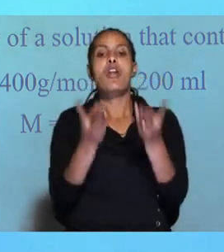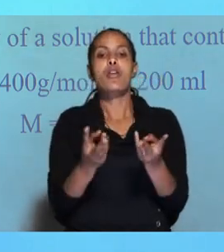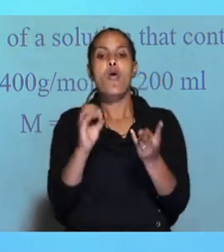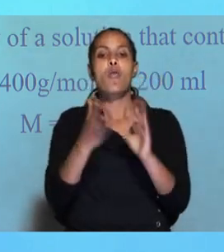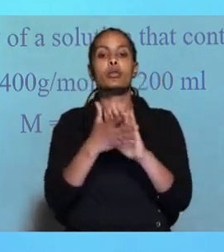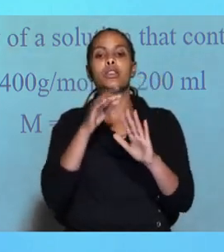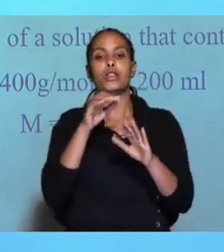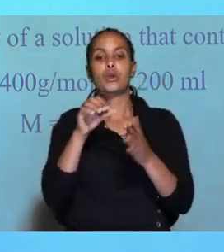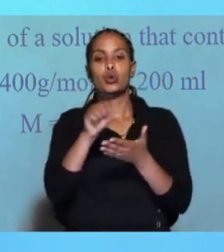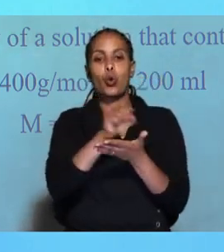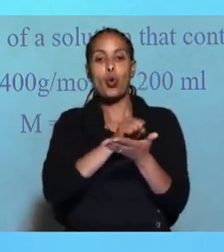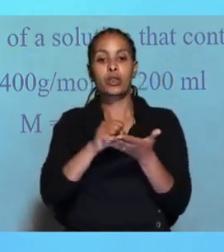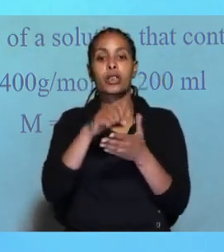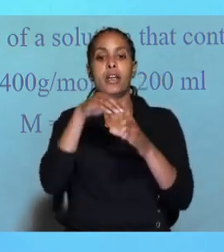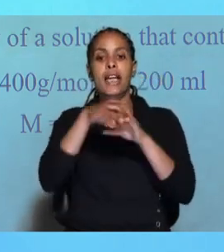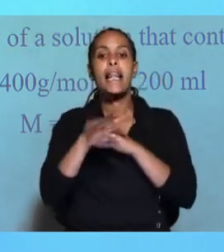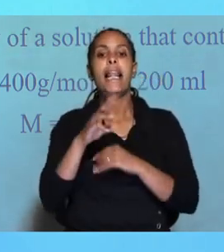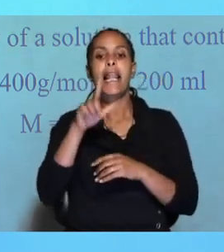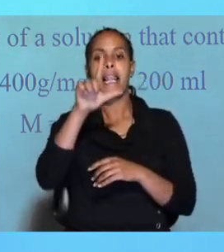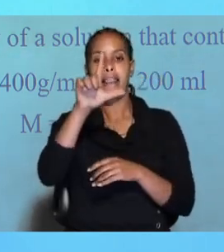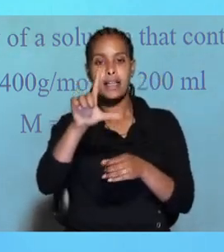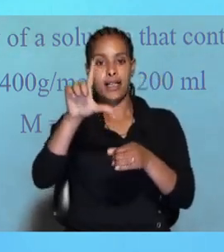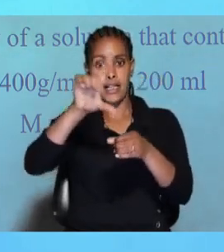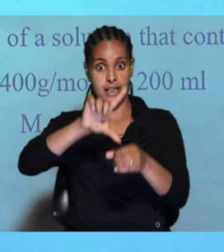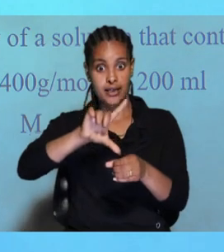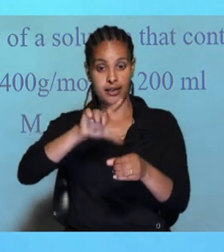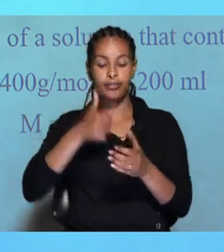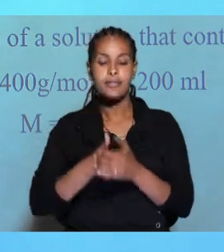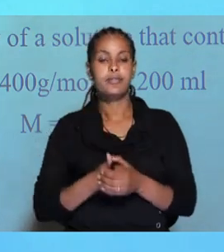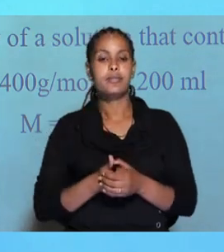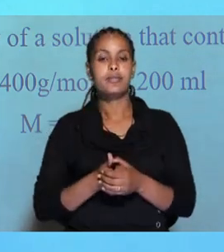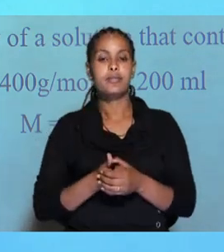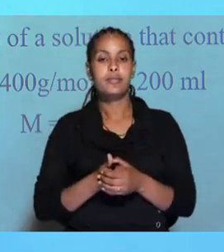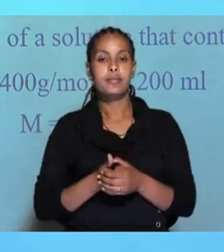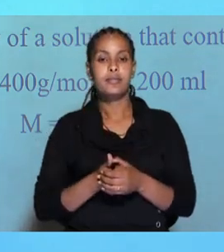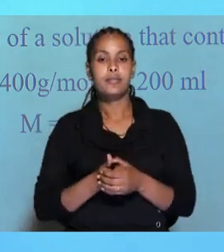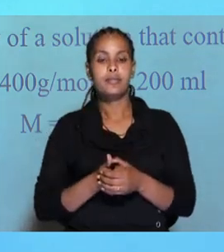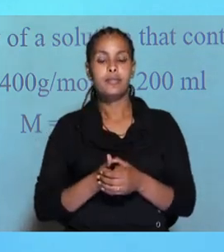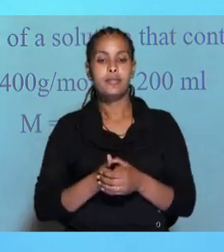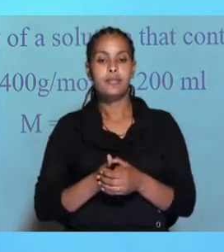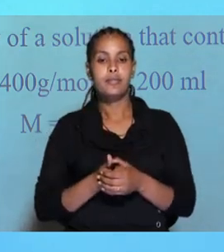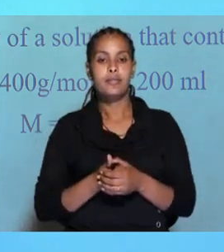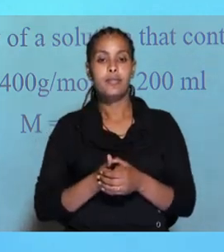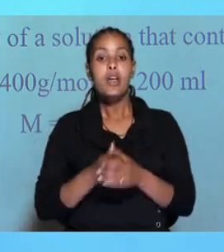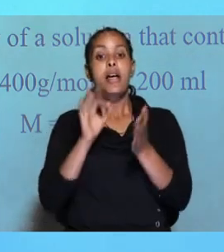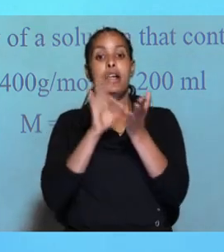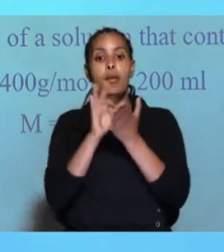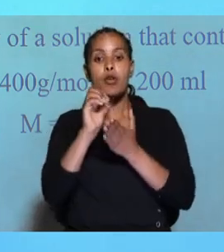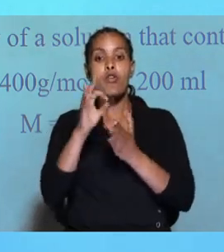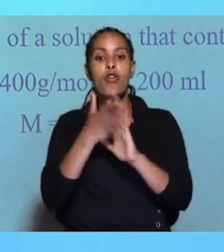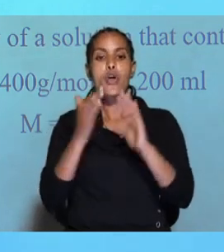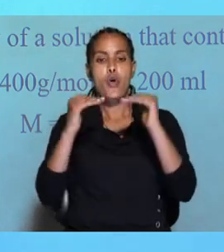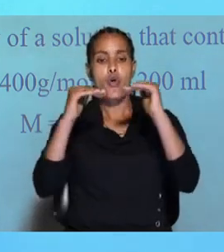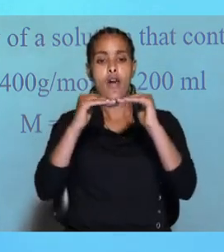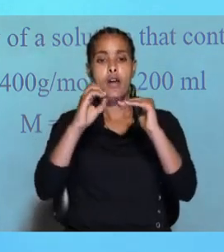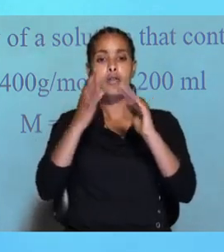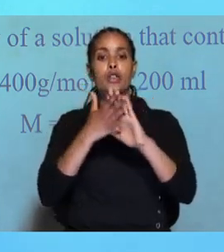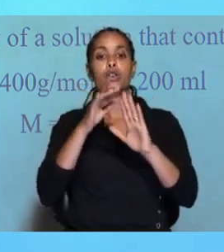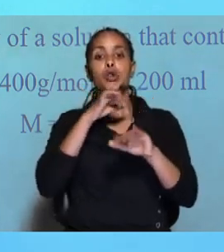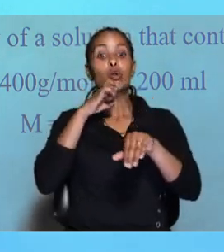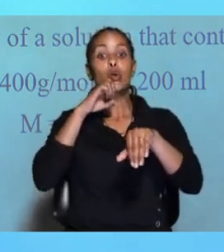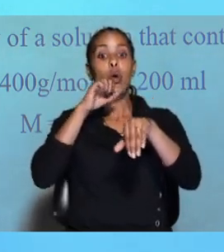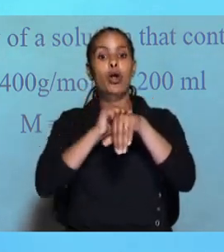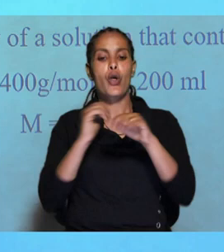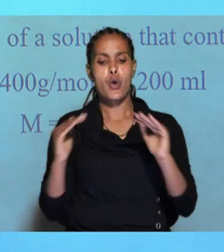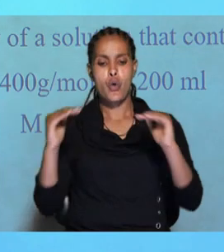the solution in liter, volume of the solution in liter. Number of equivalent of